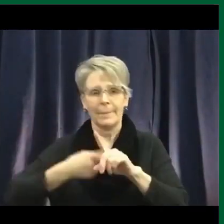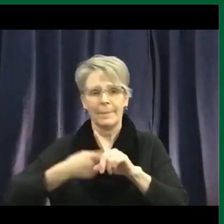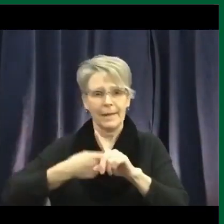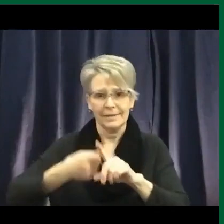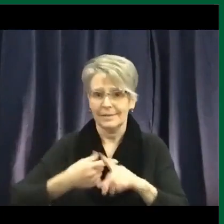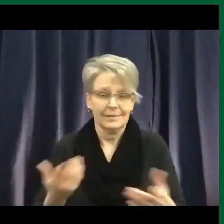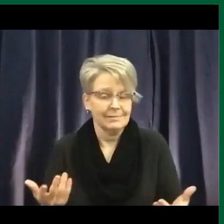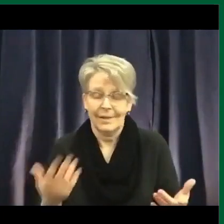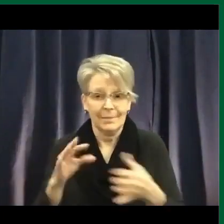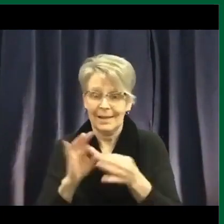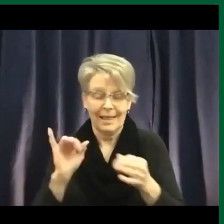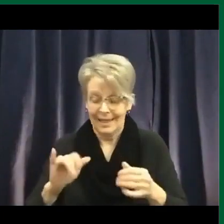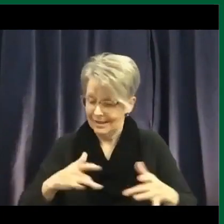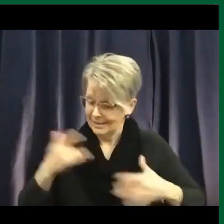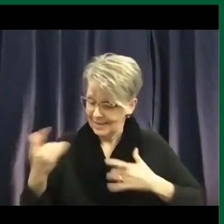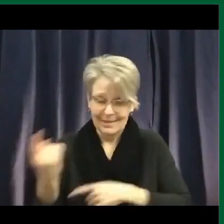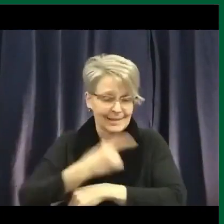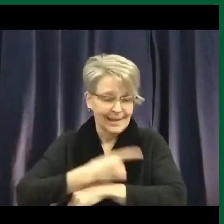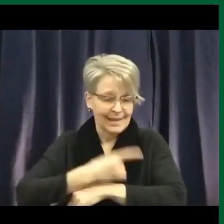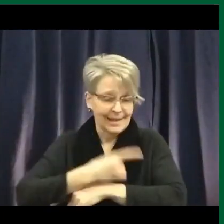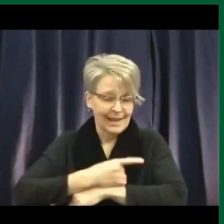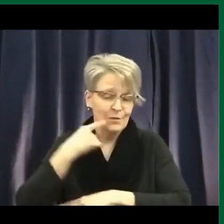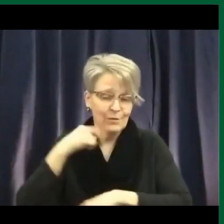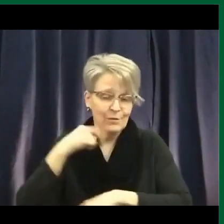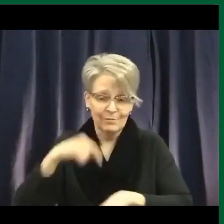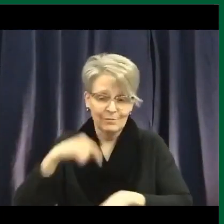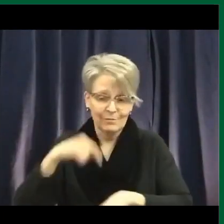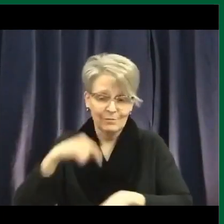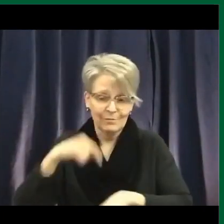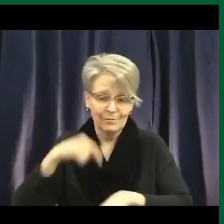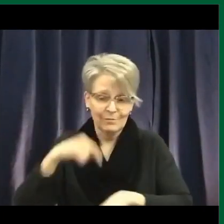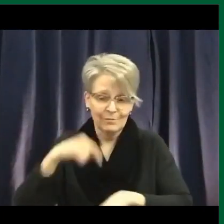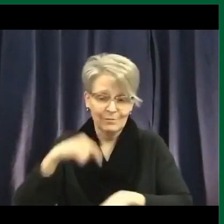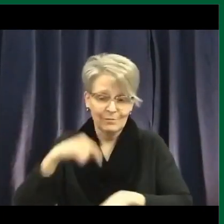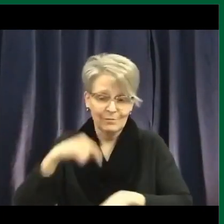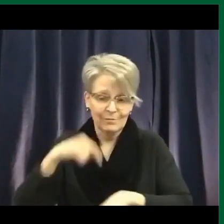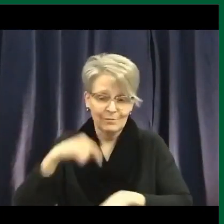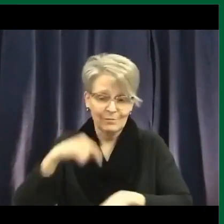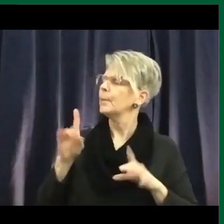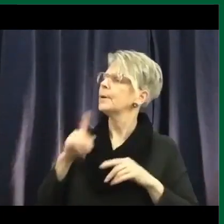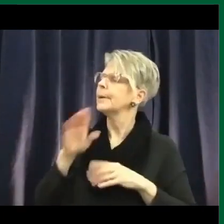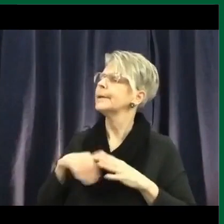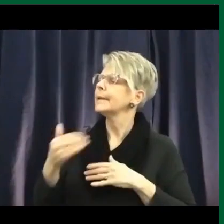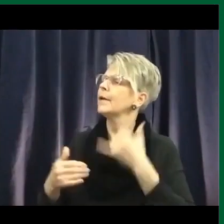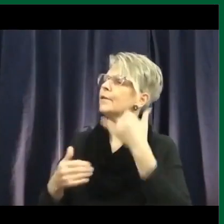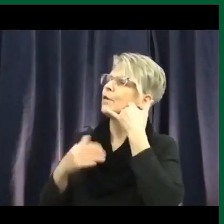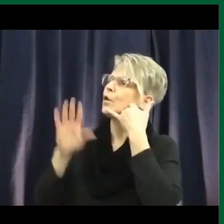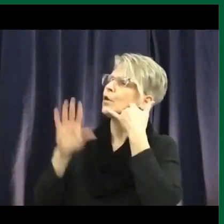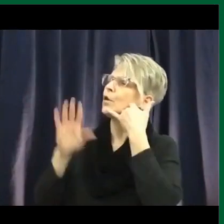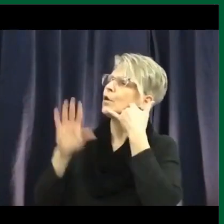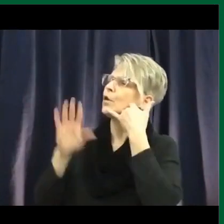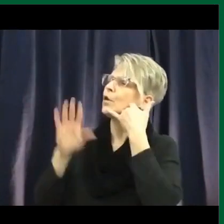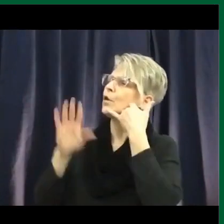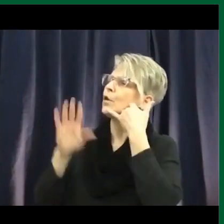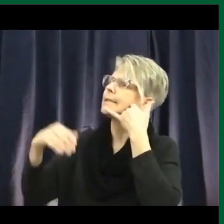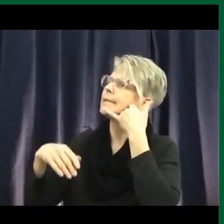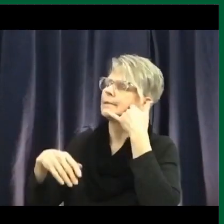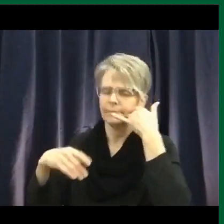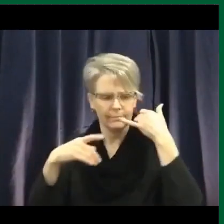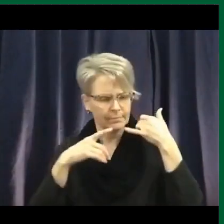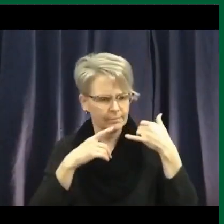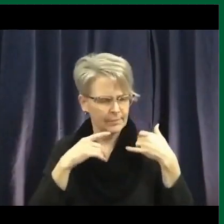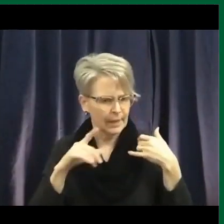said, this is an exciting day for our province. We'll take our next question on the line. Operator? We have Lara Fominov